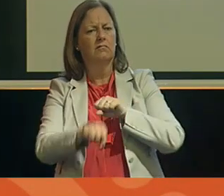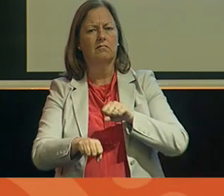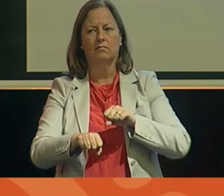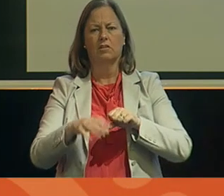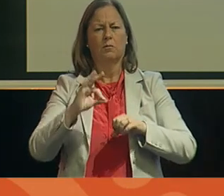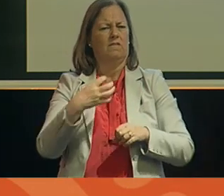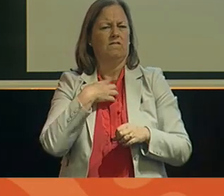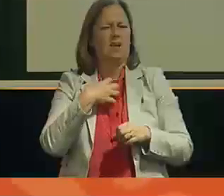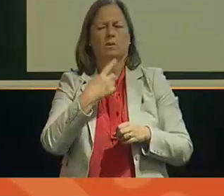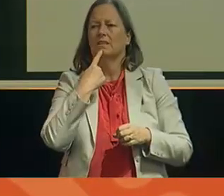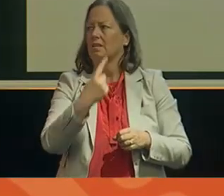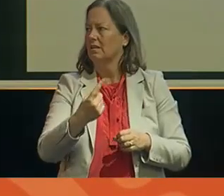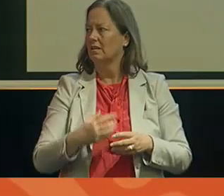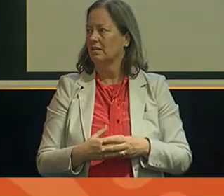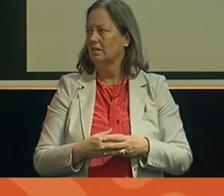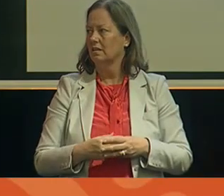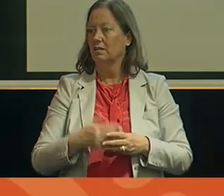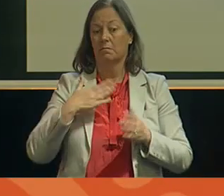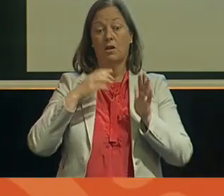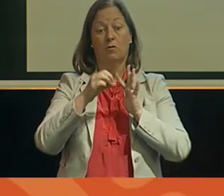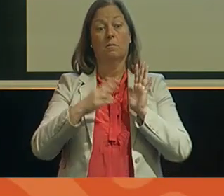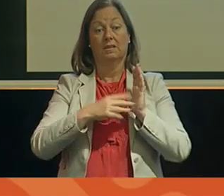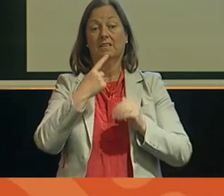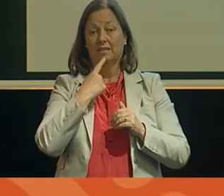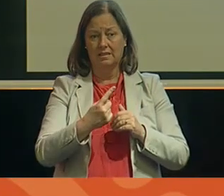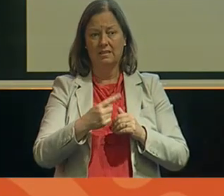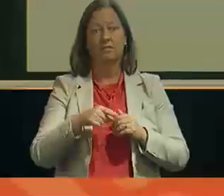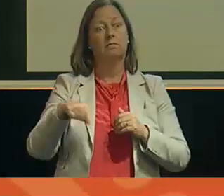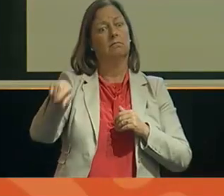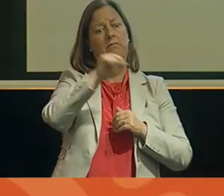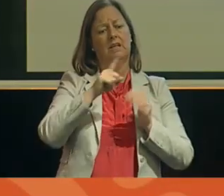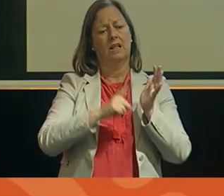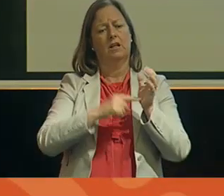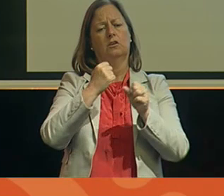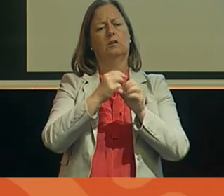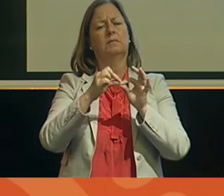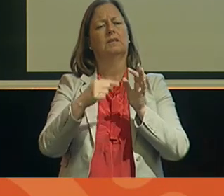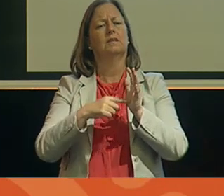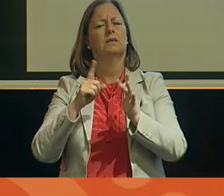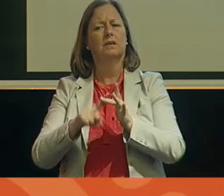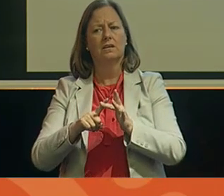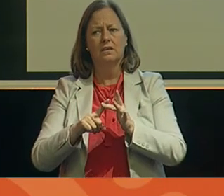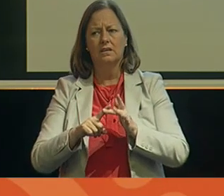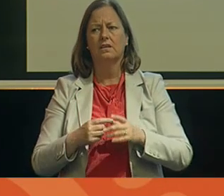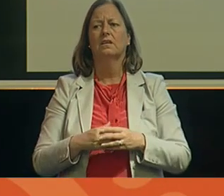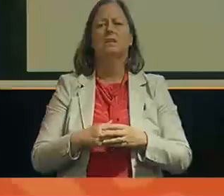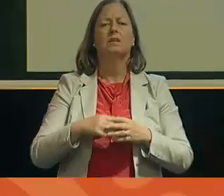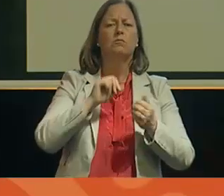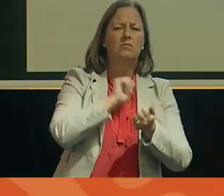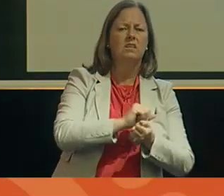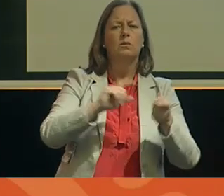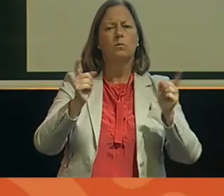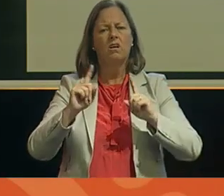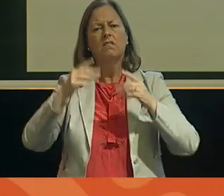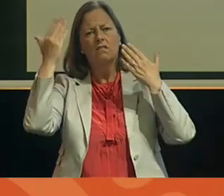media. My beloved Prime Minister basically said that LGBT people, along with liberalism and pluralism, are the enemies of